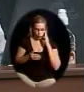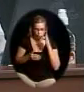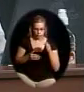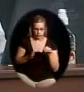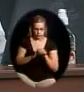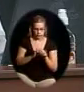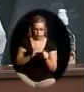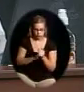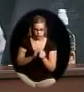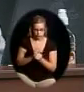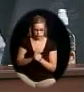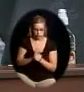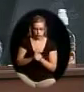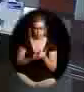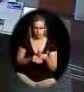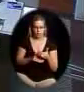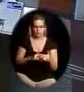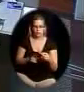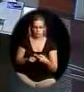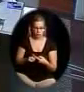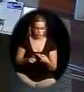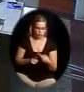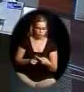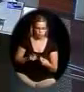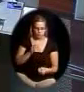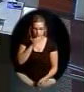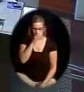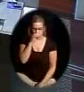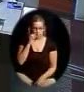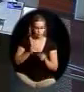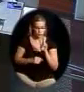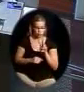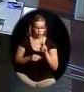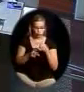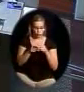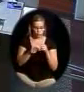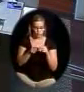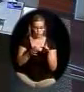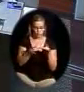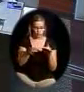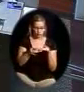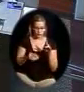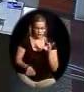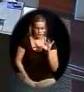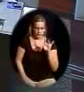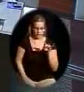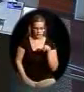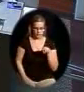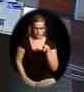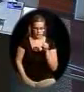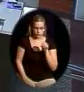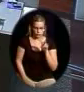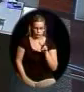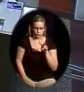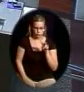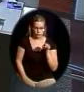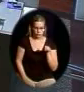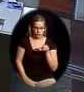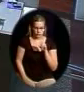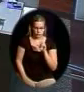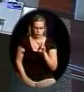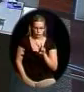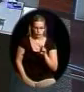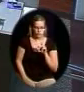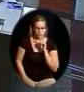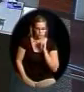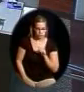assume, in the next month or so. Mr. Parker, I have two brief comments on 8.02 and 8.03. Sure, Mr.